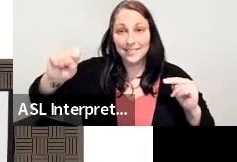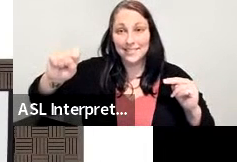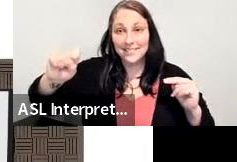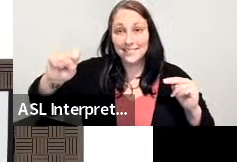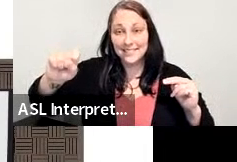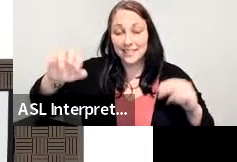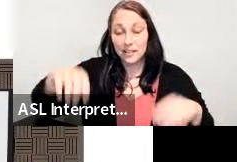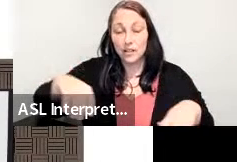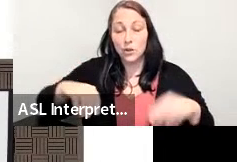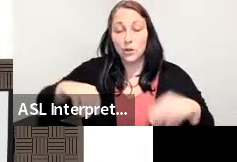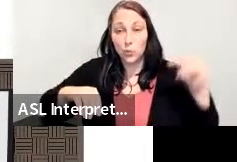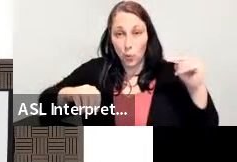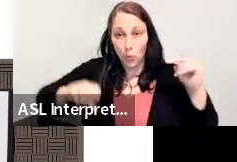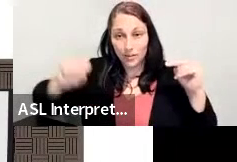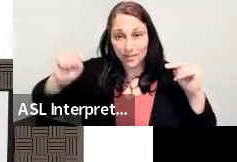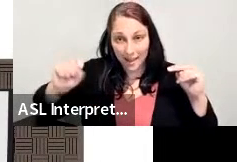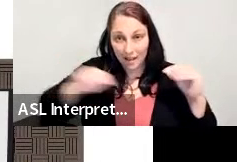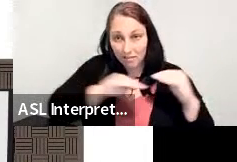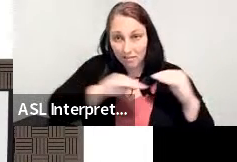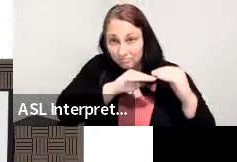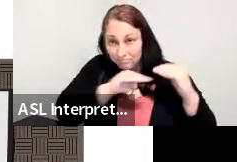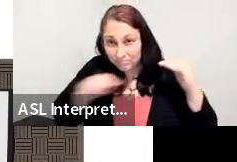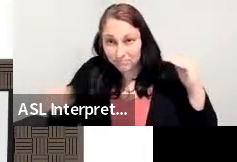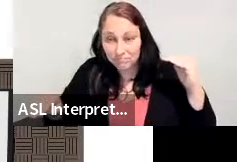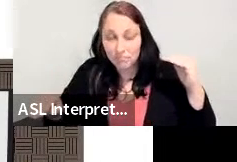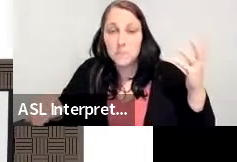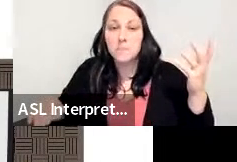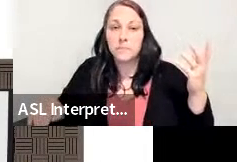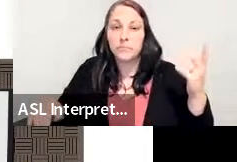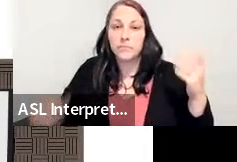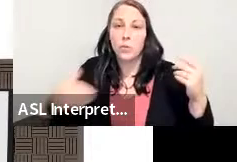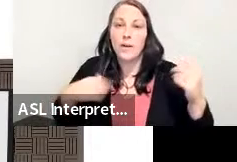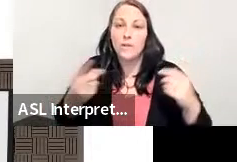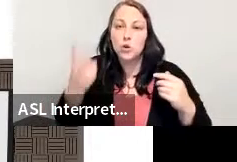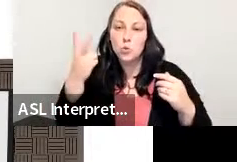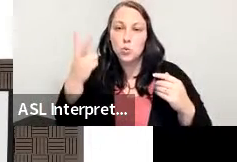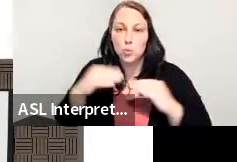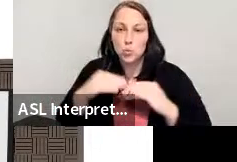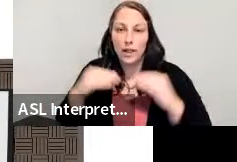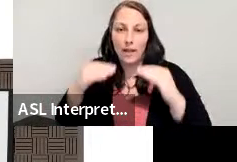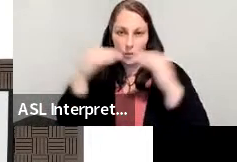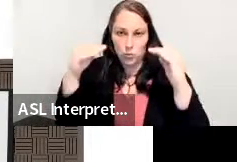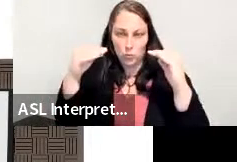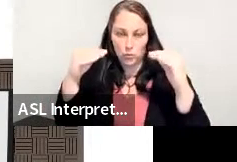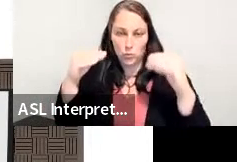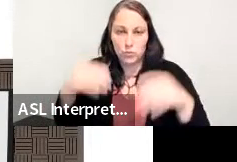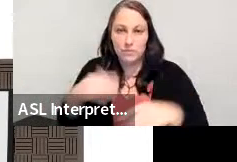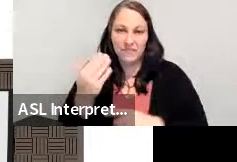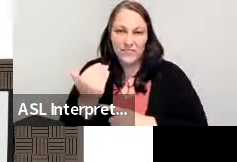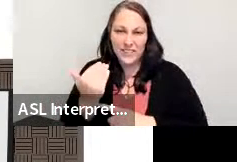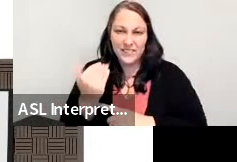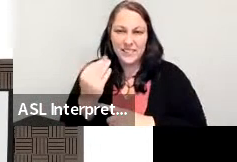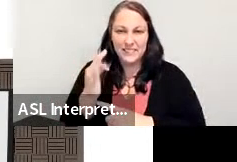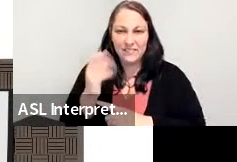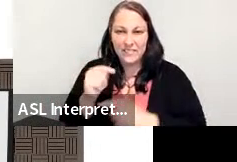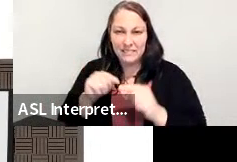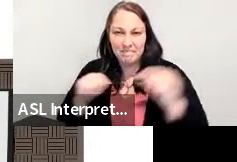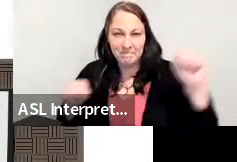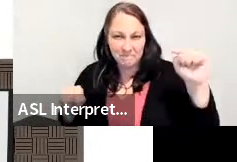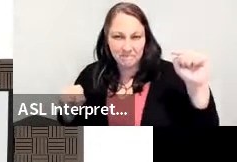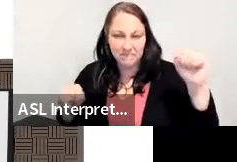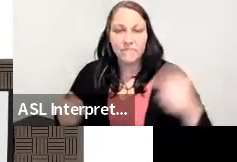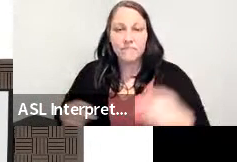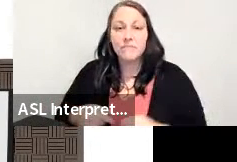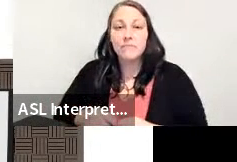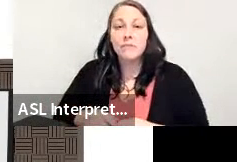essentially have 2 ground floors. This is the lower ground floor, and you can see here how we start to